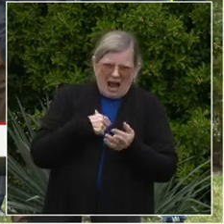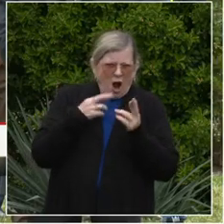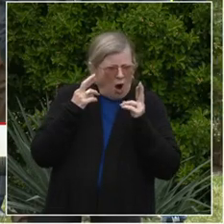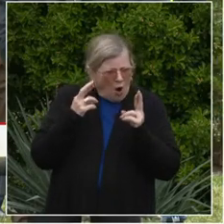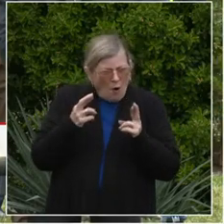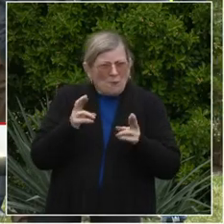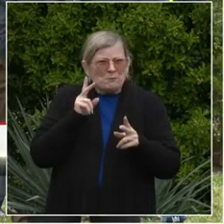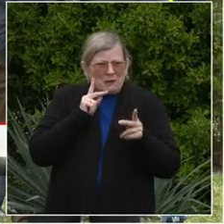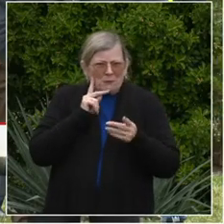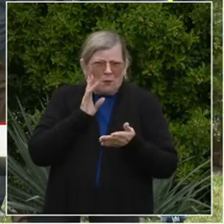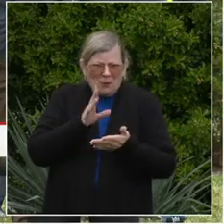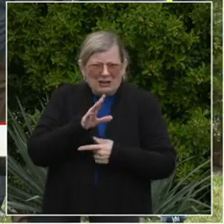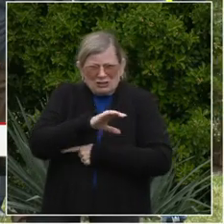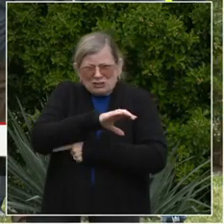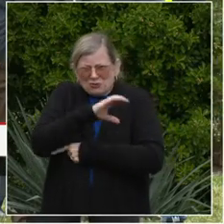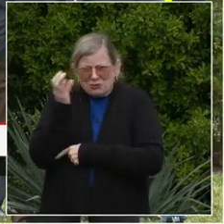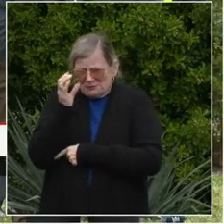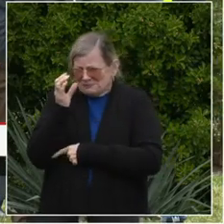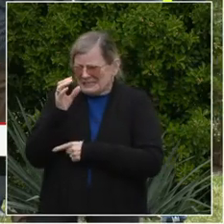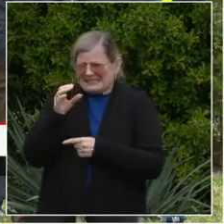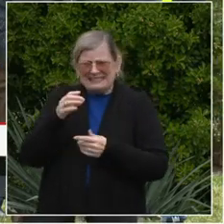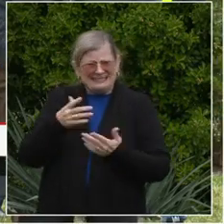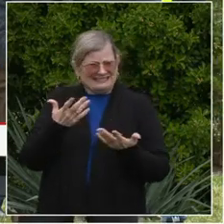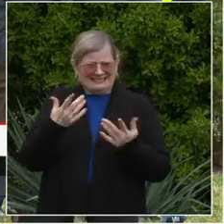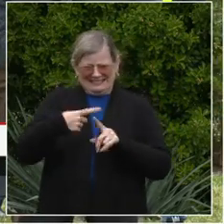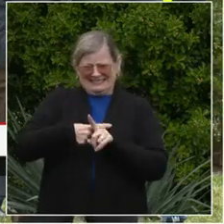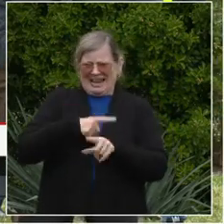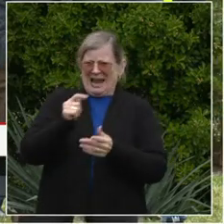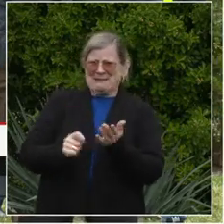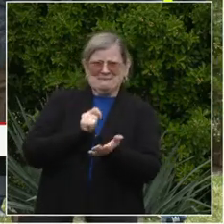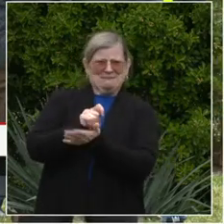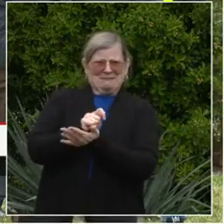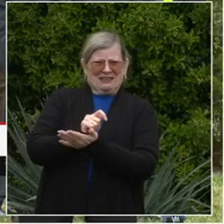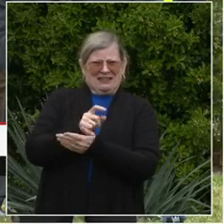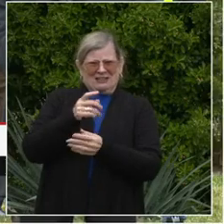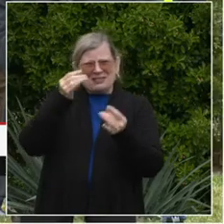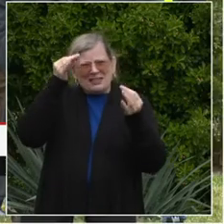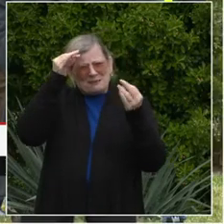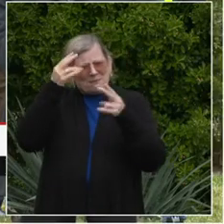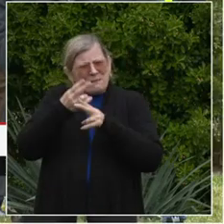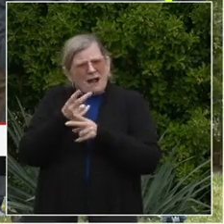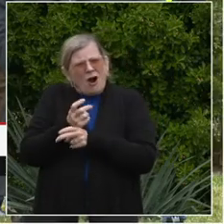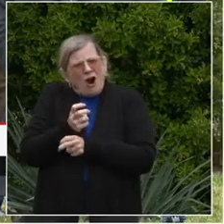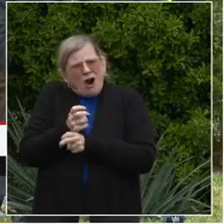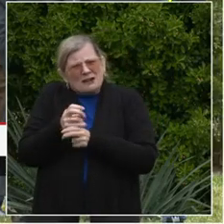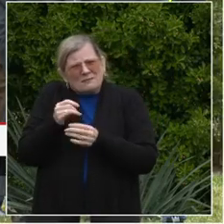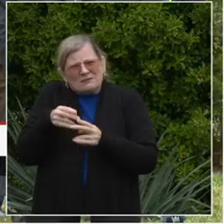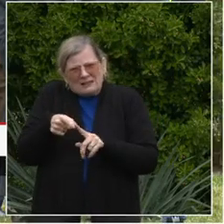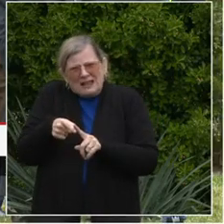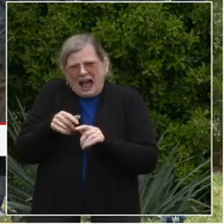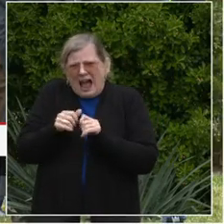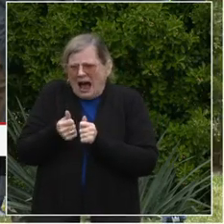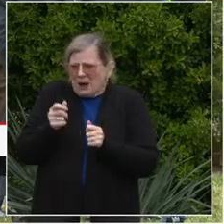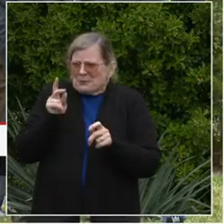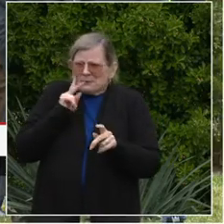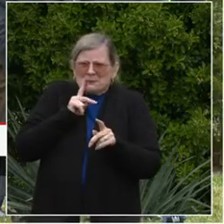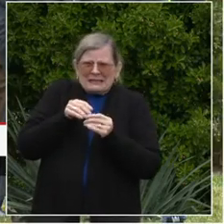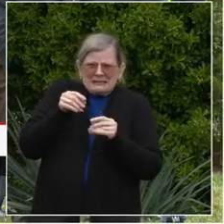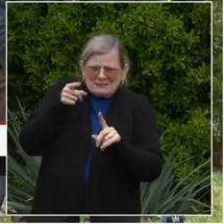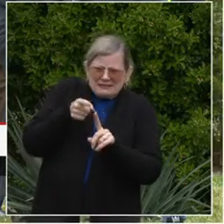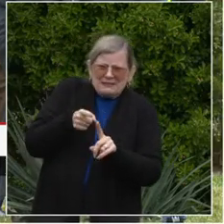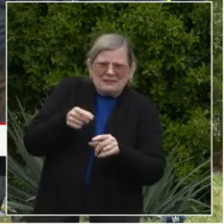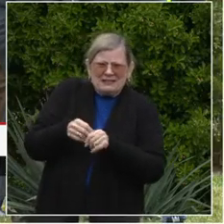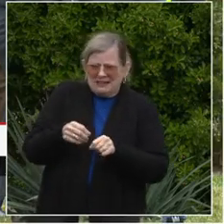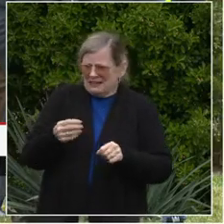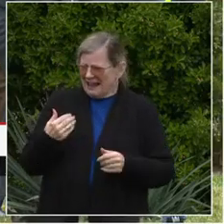Christmas season, so I hope people are really kind of contemplating this and thinking about individuals that are in communities with illegal firearms.